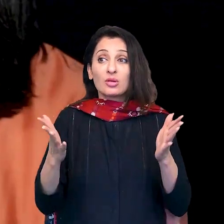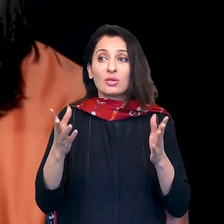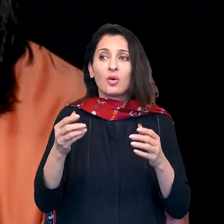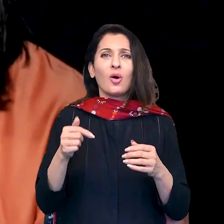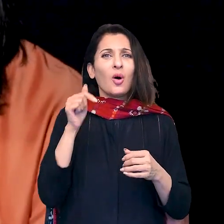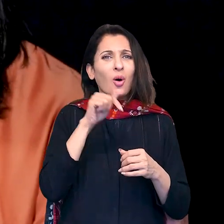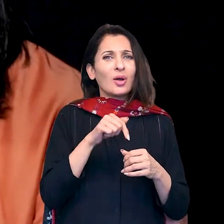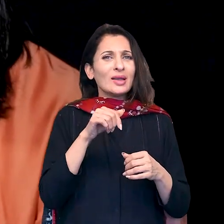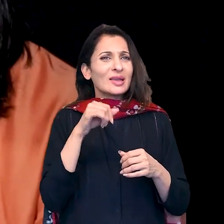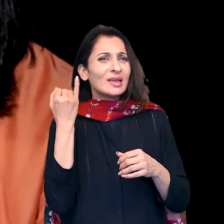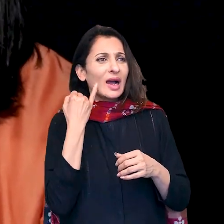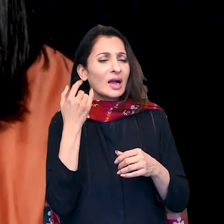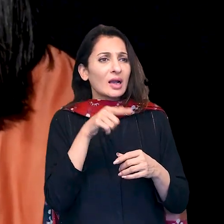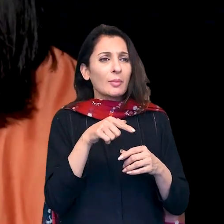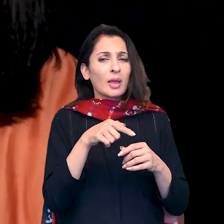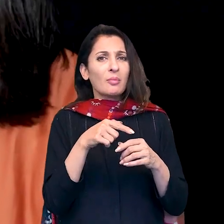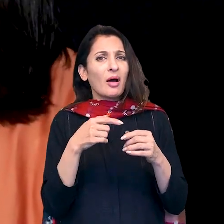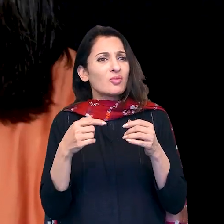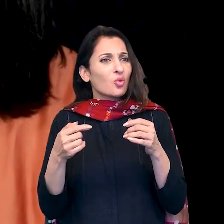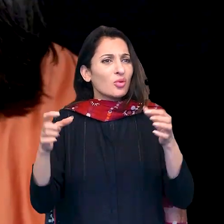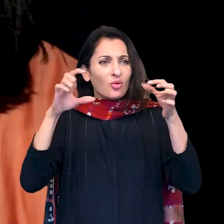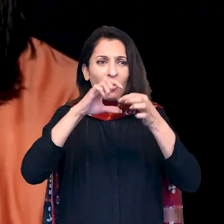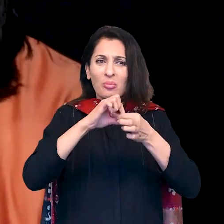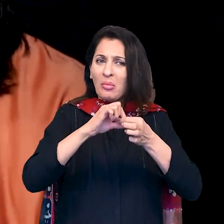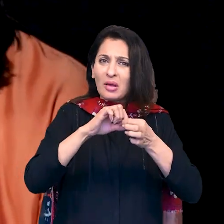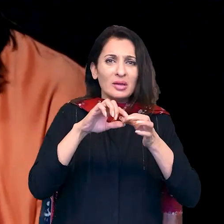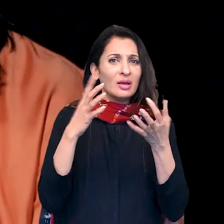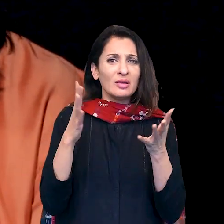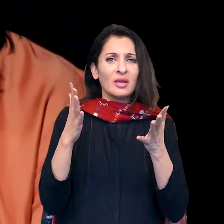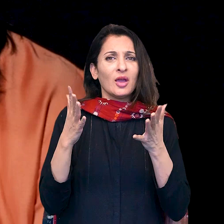if we don't have healthy relationships in our life, we may